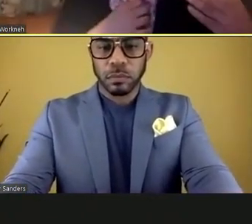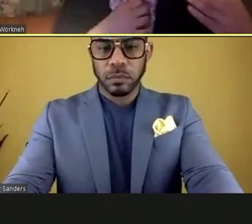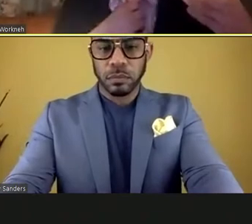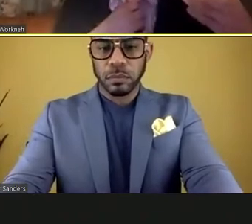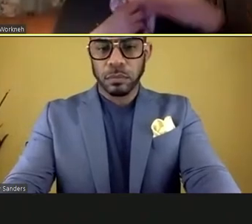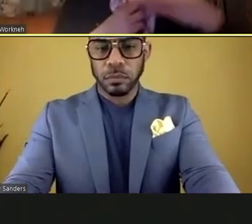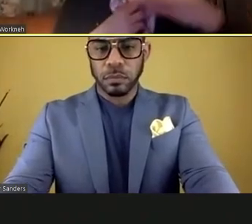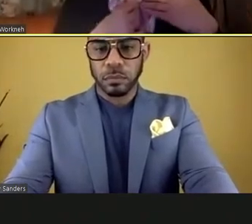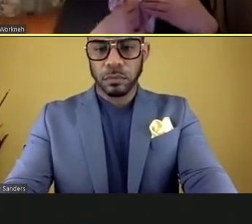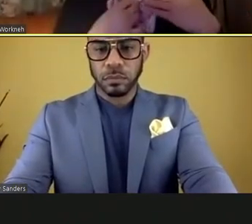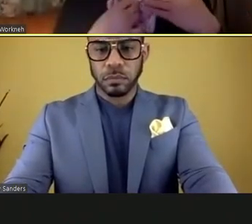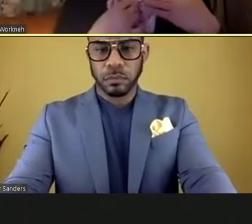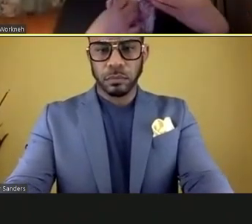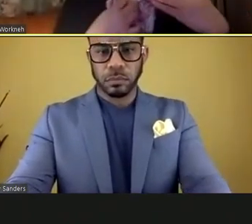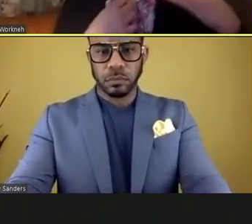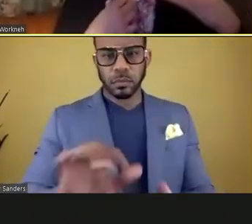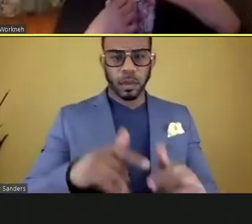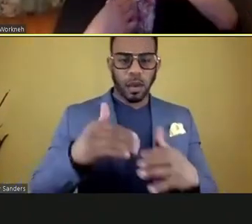relates to how I